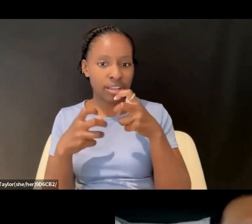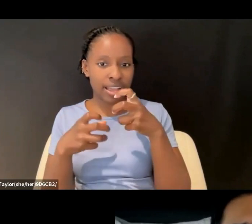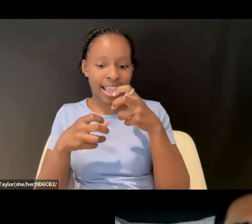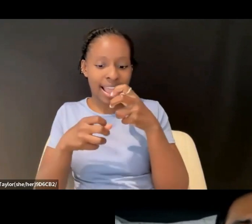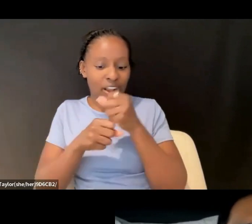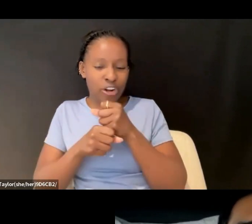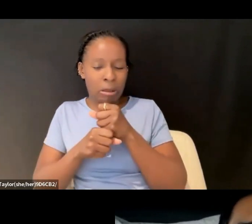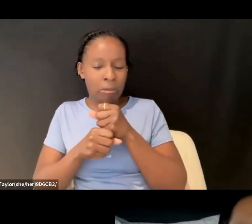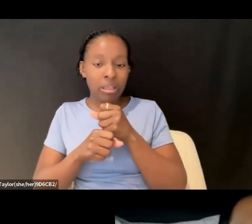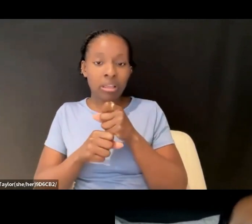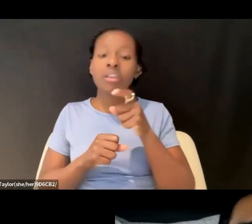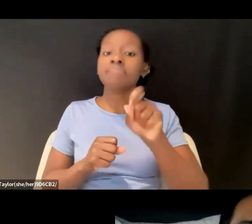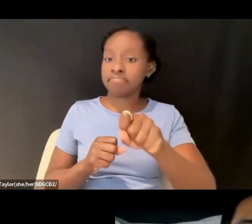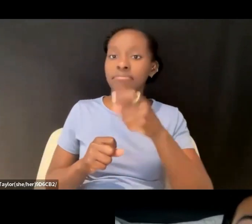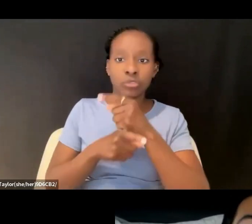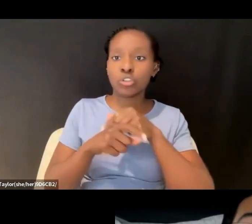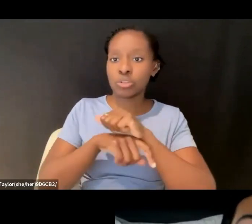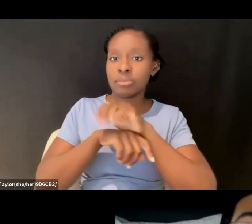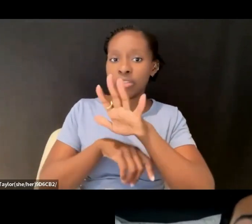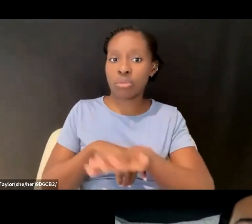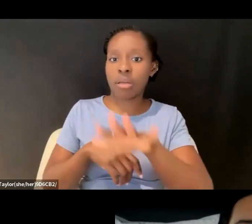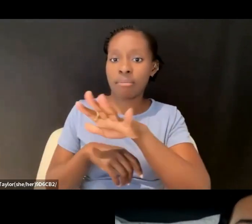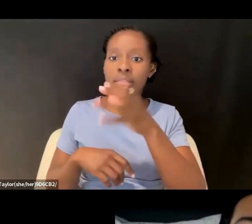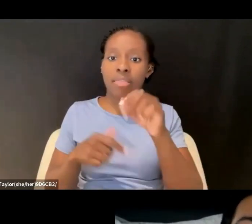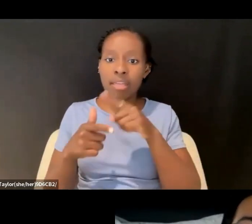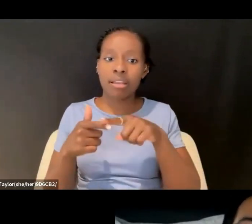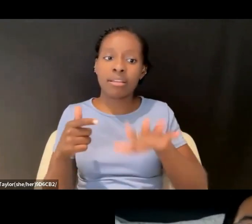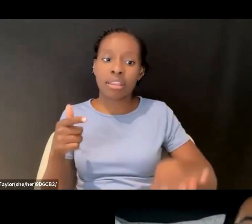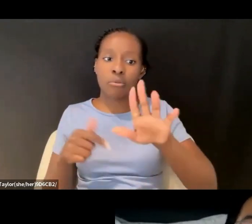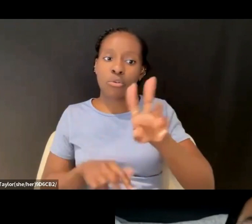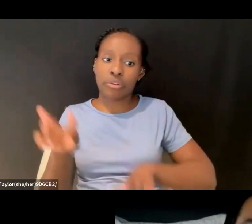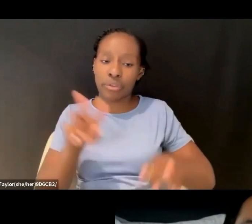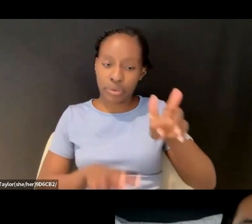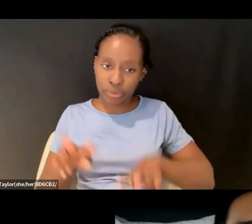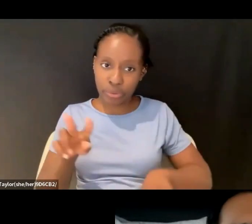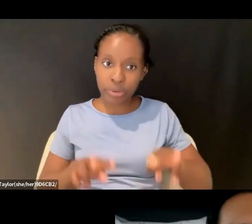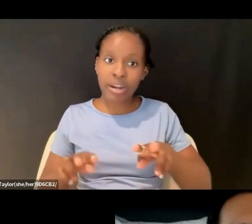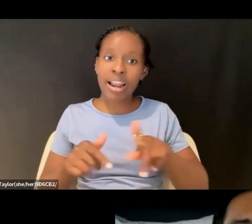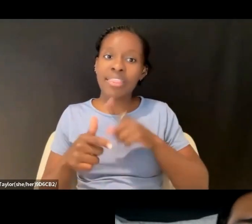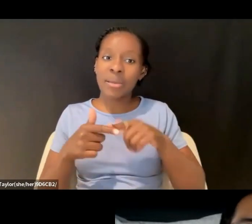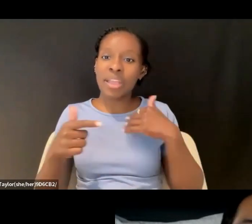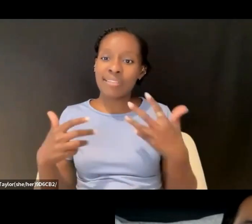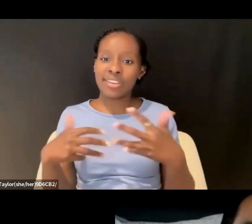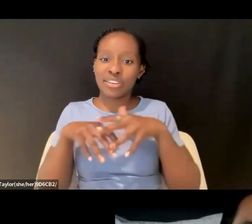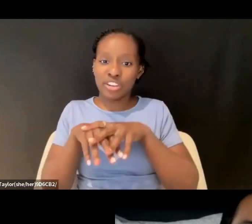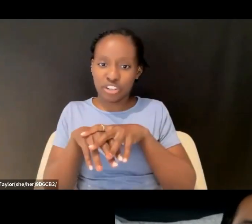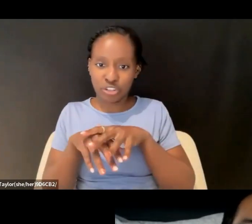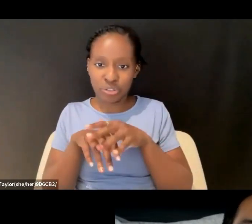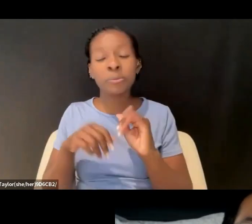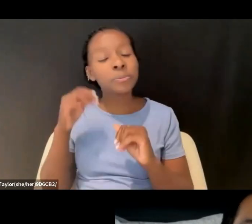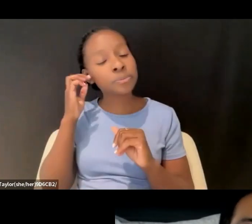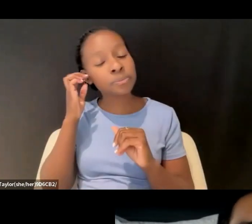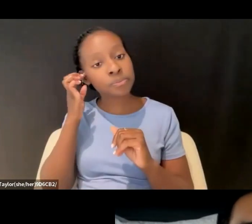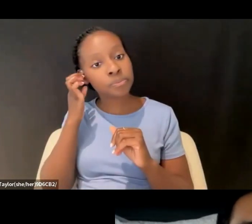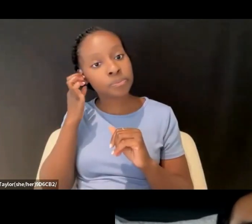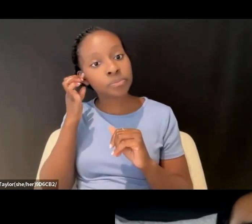you would submit through them. They would then do their review. But then there's integration on the back end in that